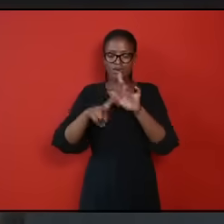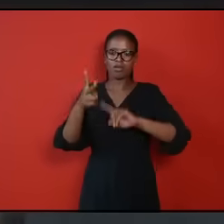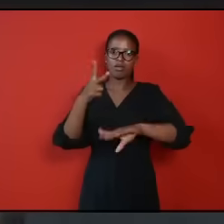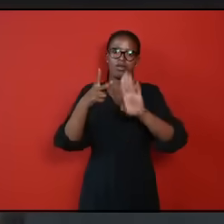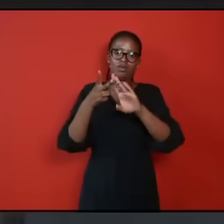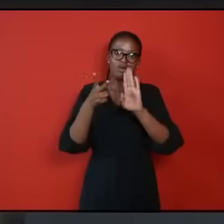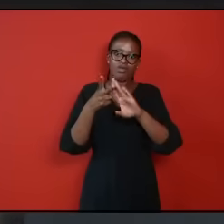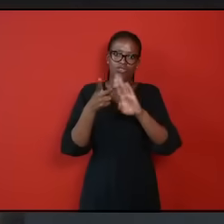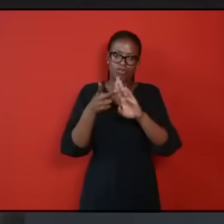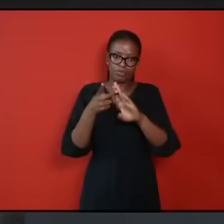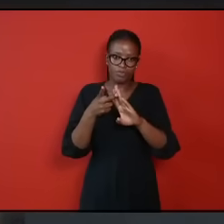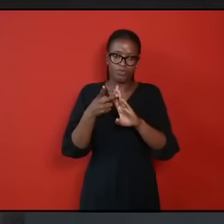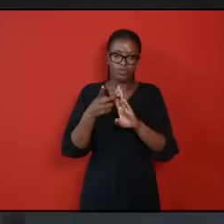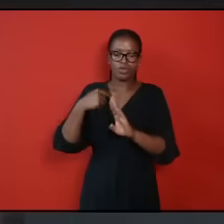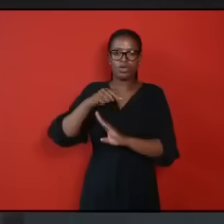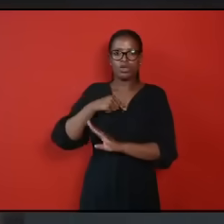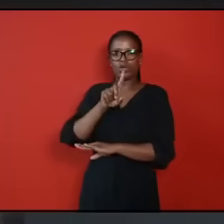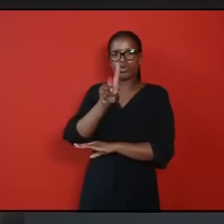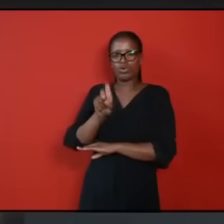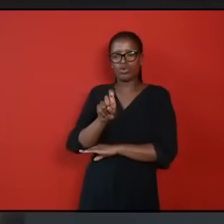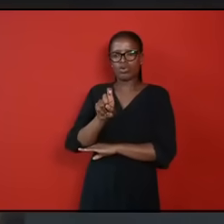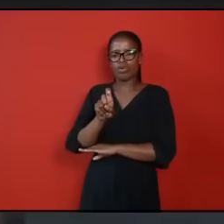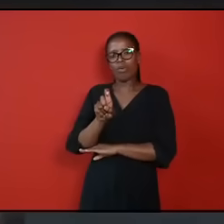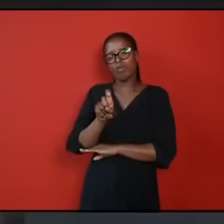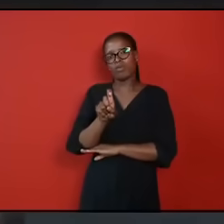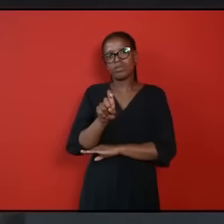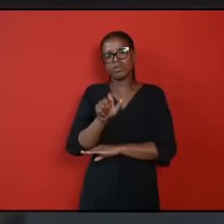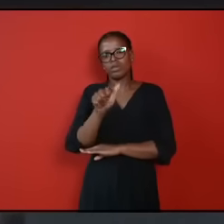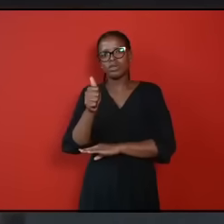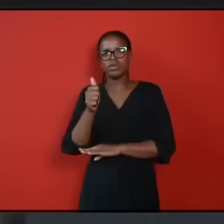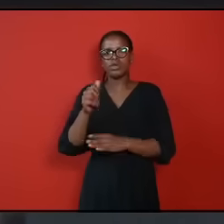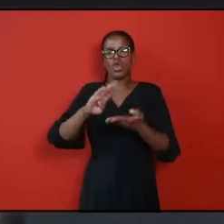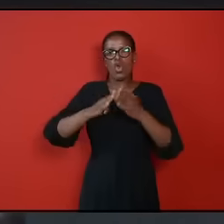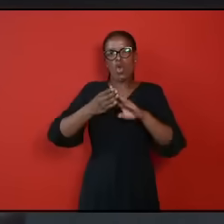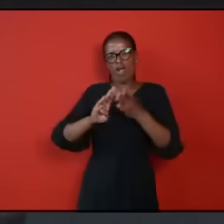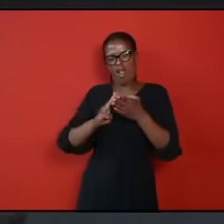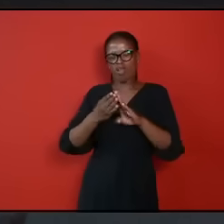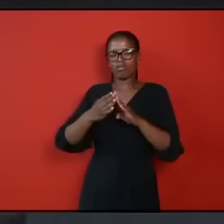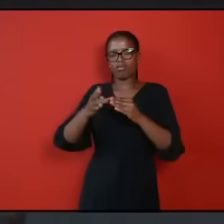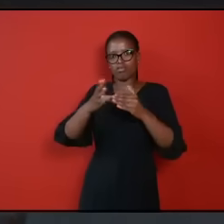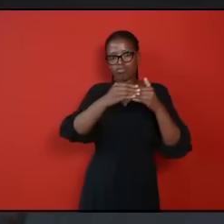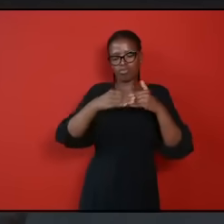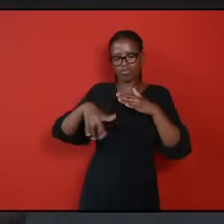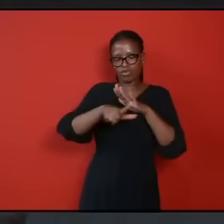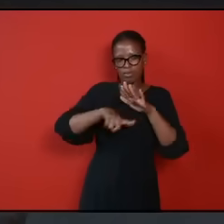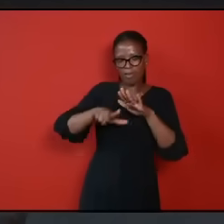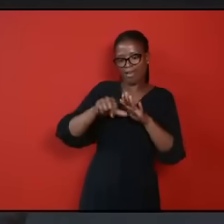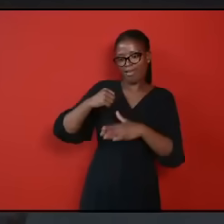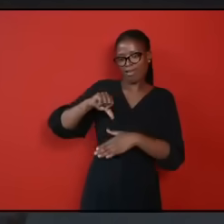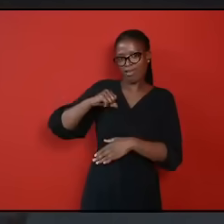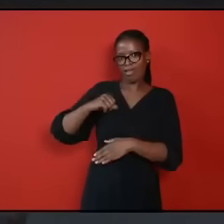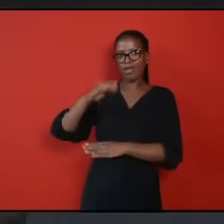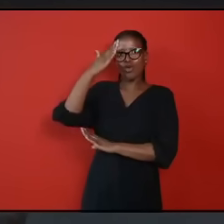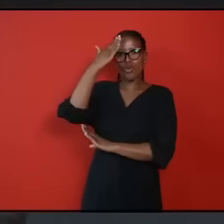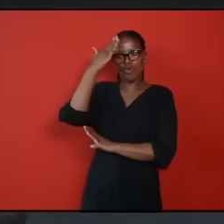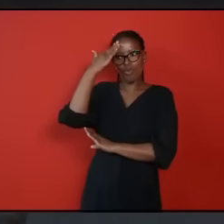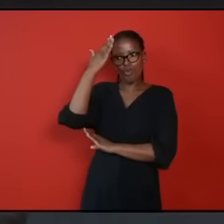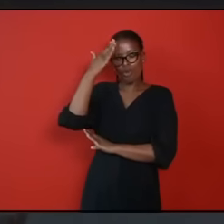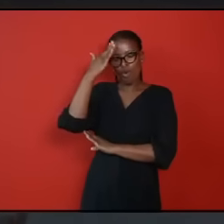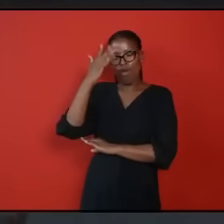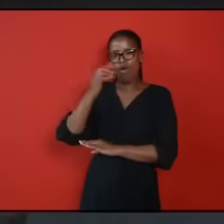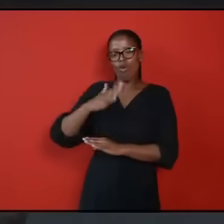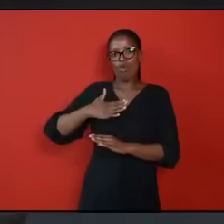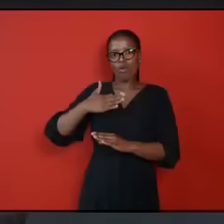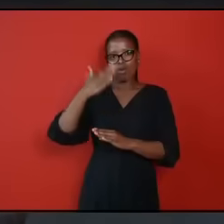Secondly, also regarding the Metsimaholo local municipality, we know that there is a